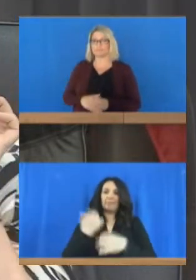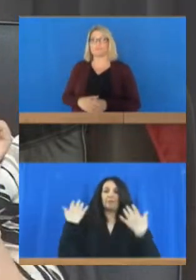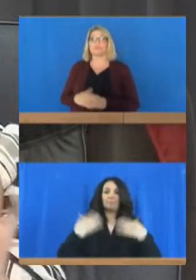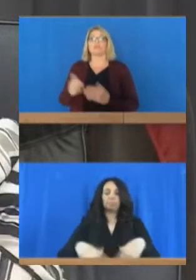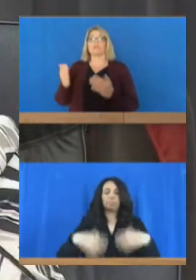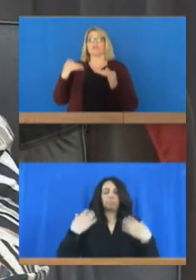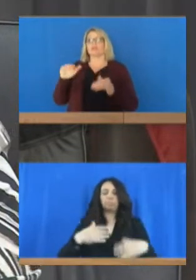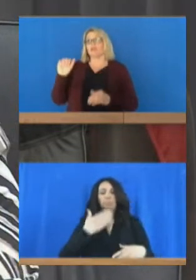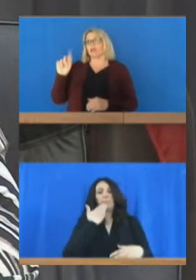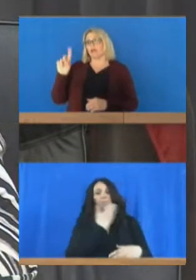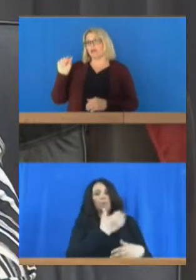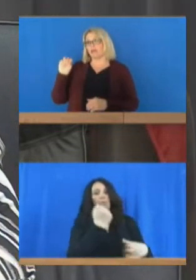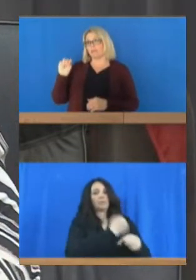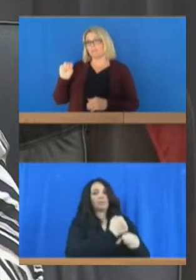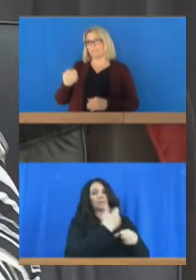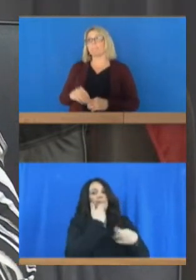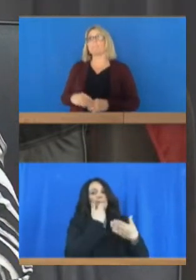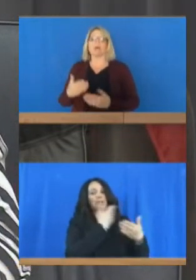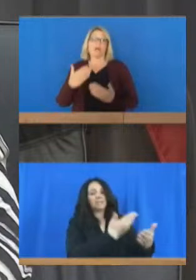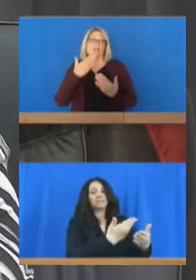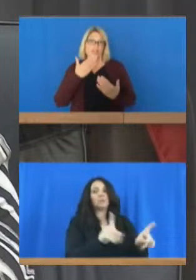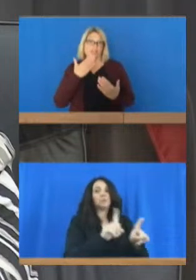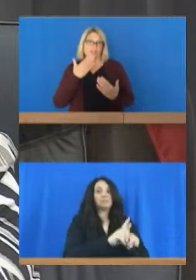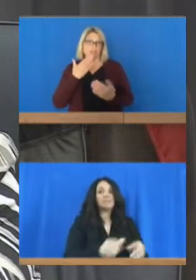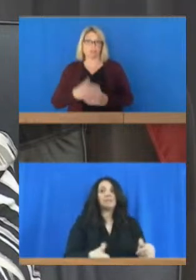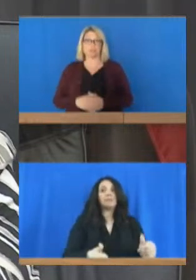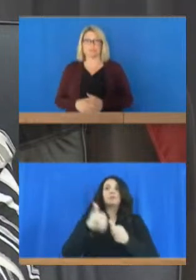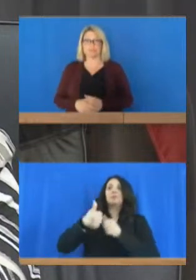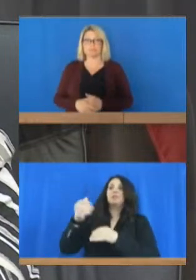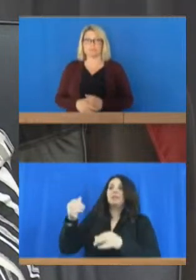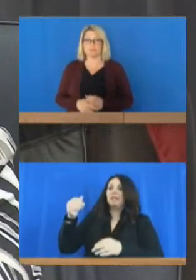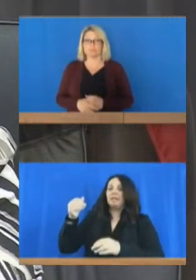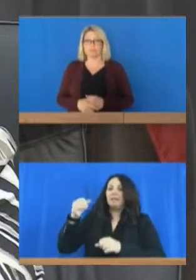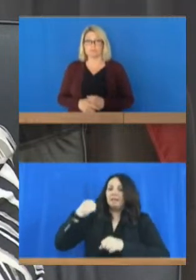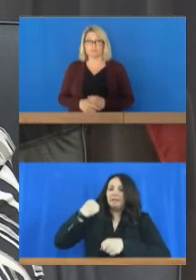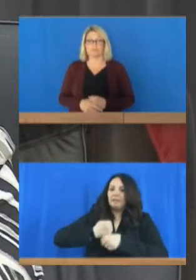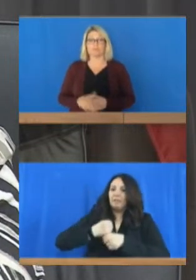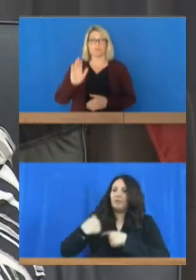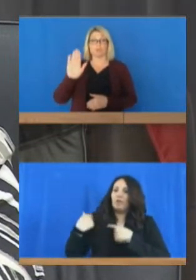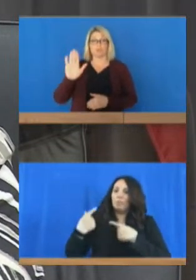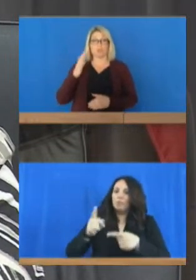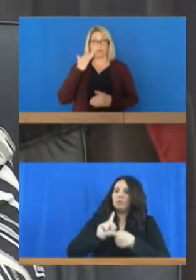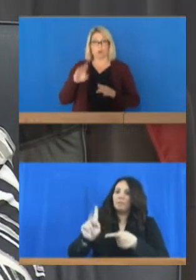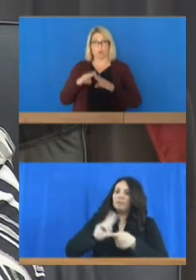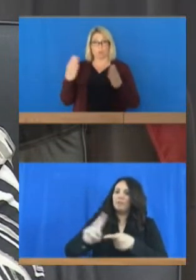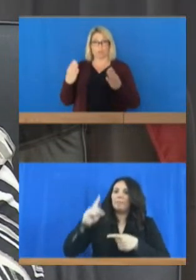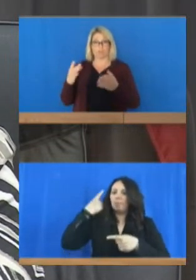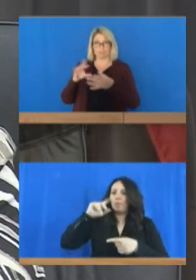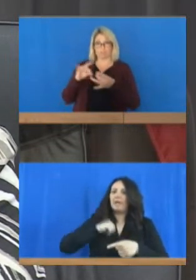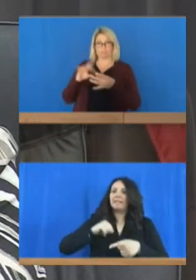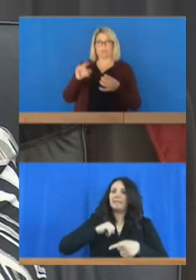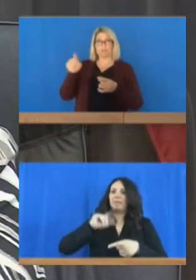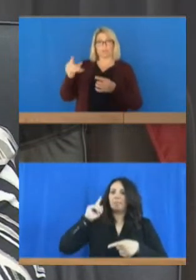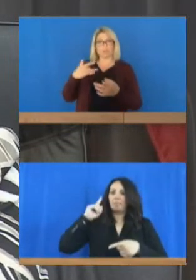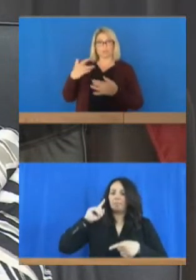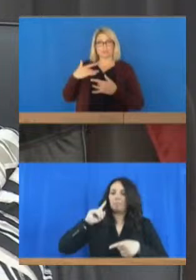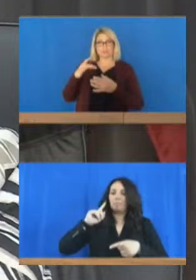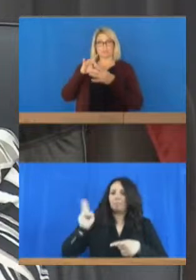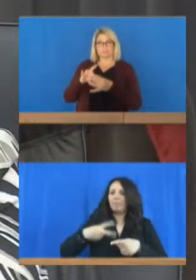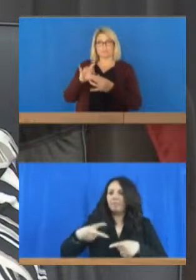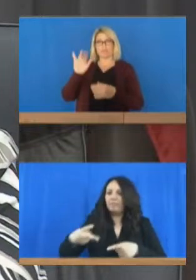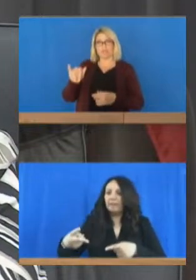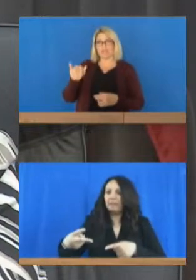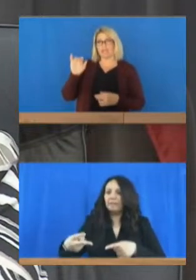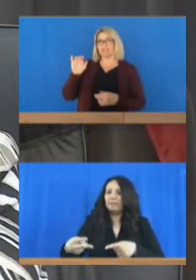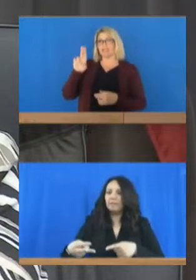go on the internet and find different sources of information, and I'm just cautioning people who do read the information that's on the CDC website that it is